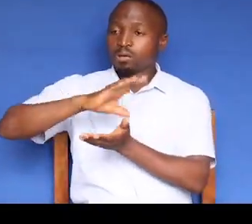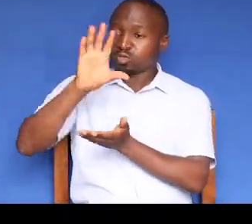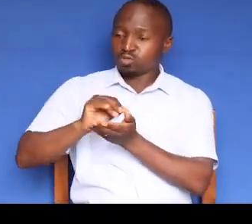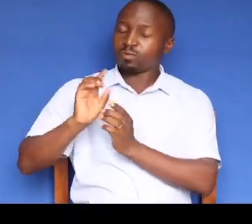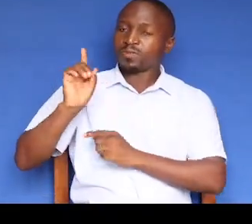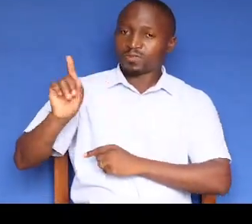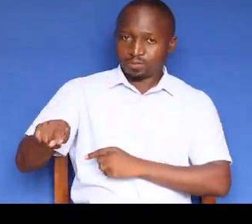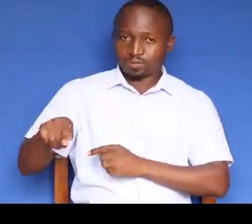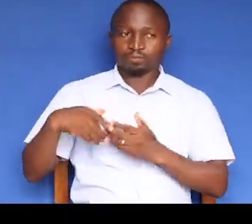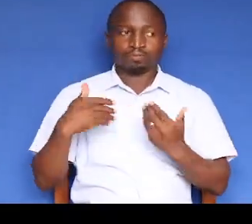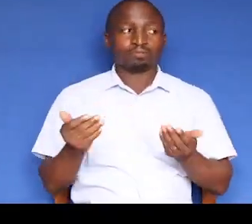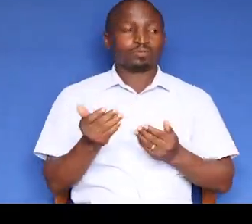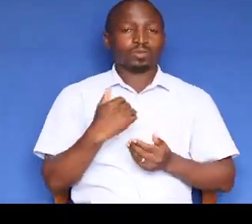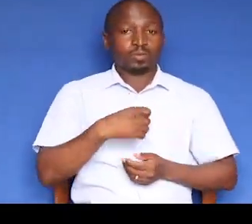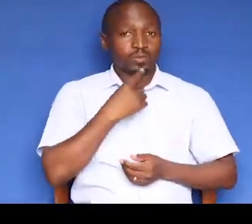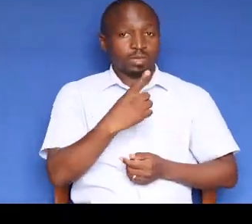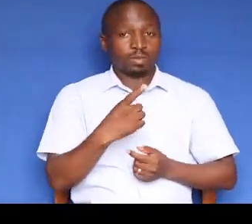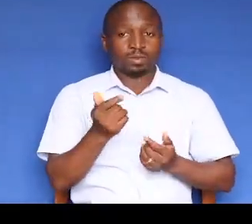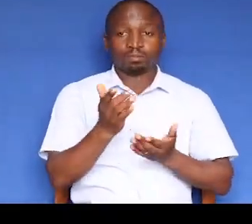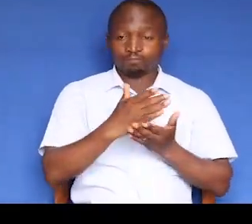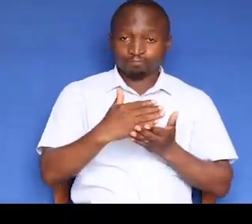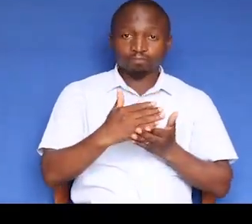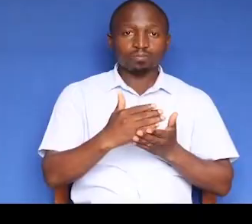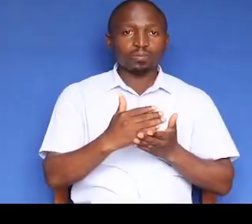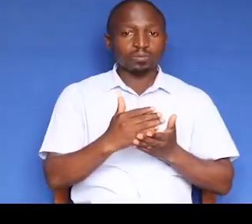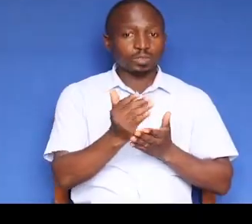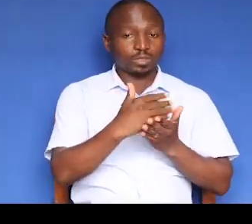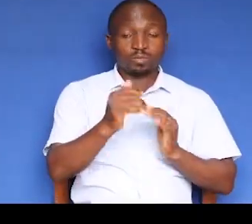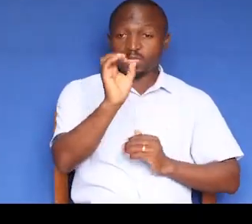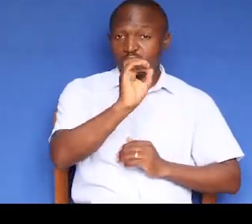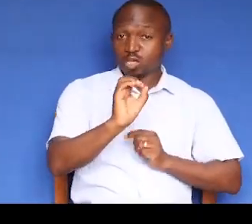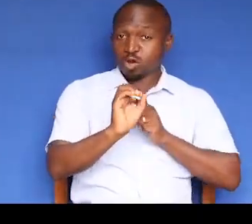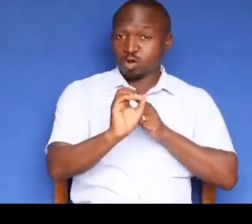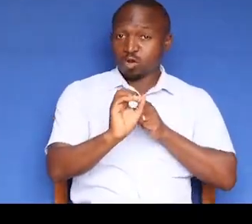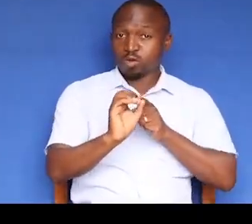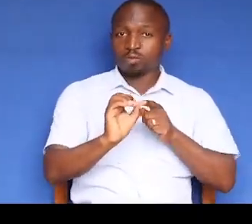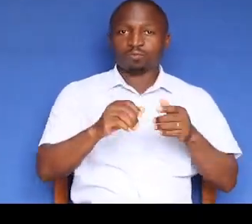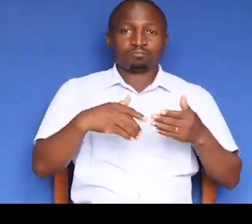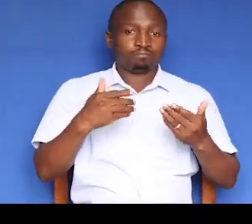we can say at zero output,